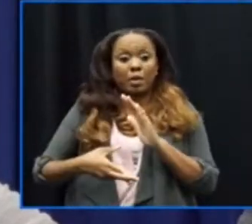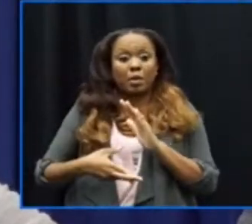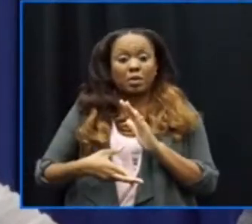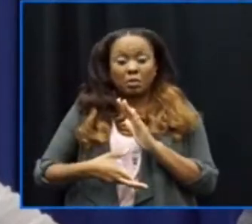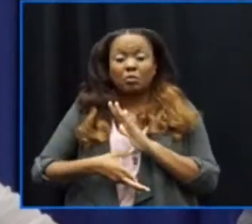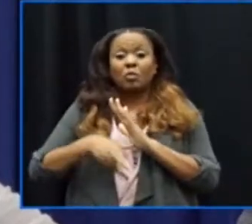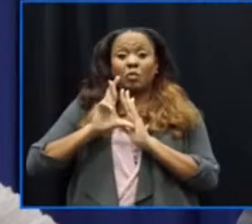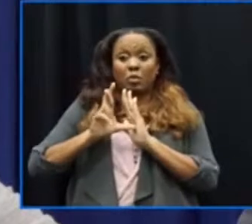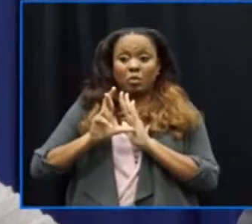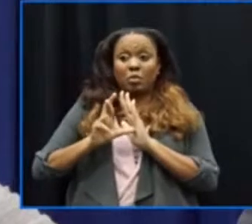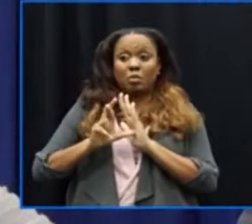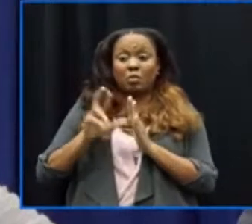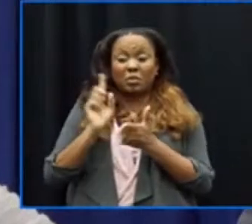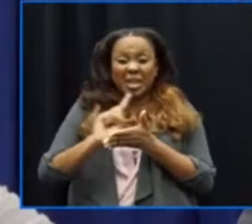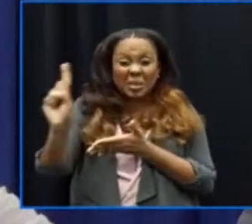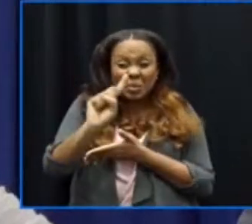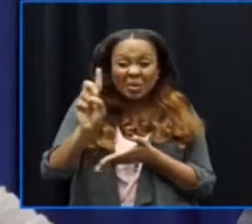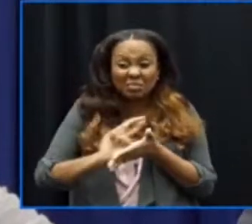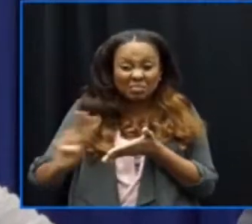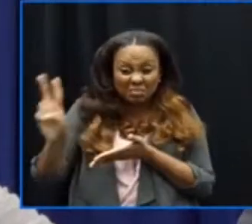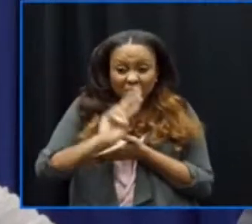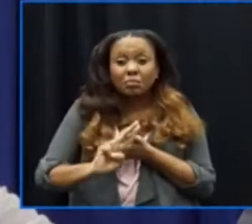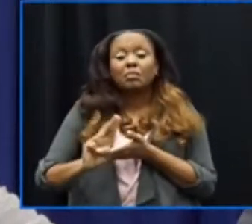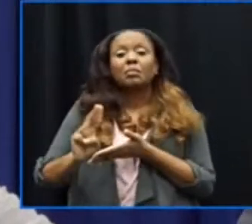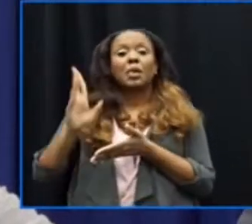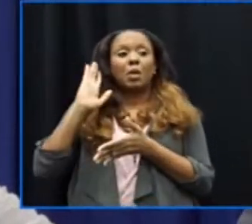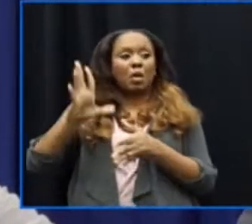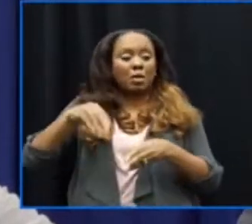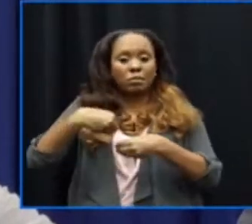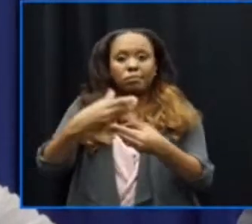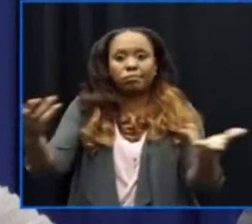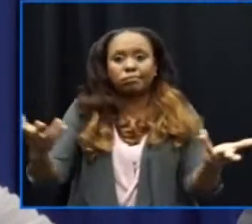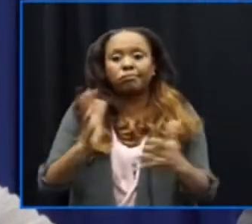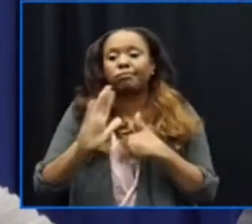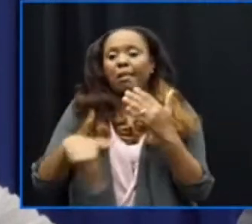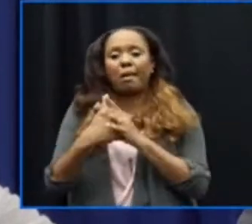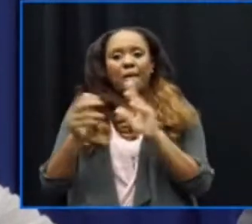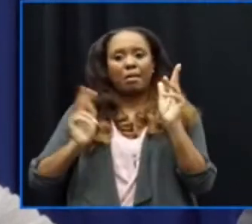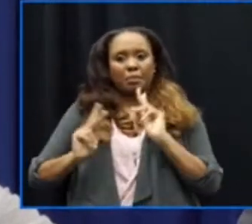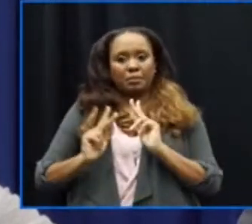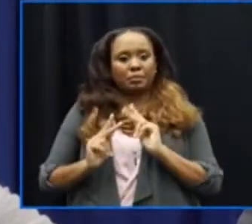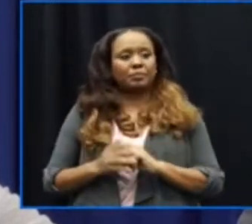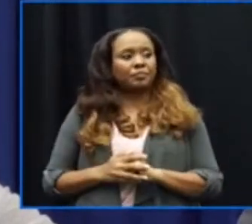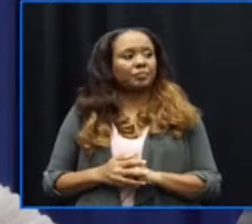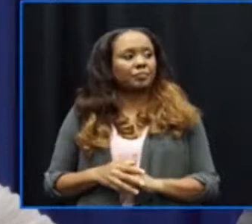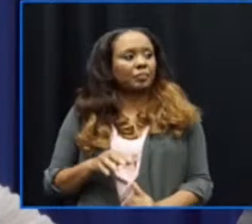2, that will also be made available to all of the social partners. And